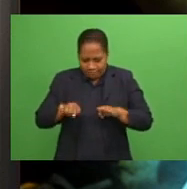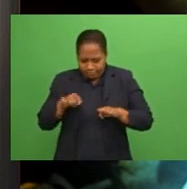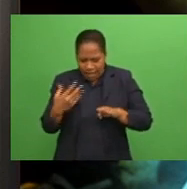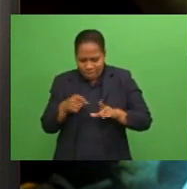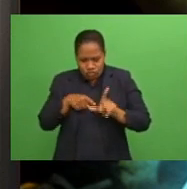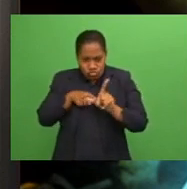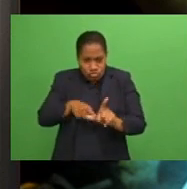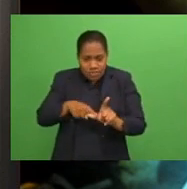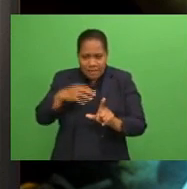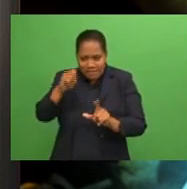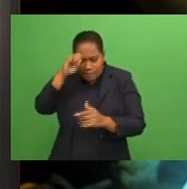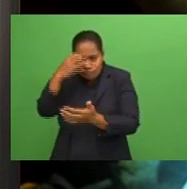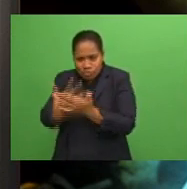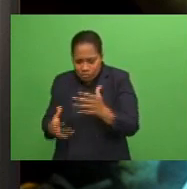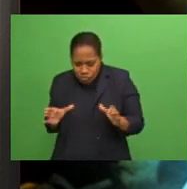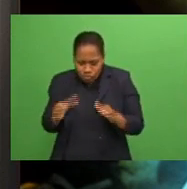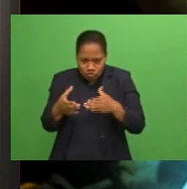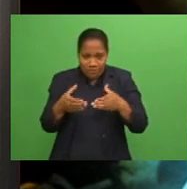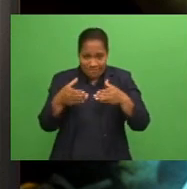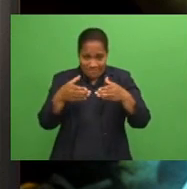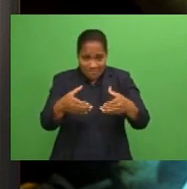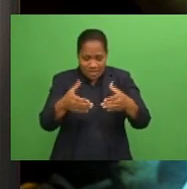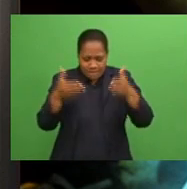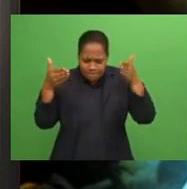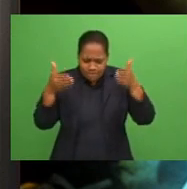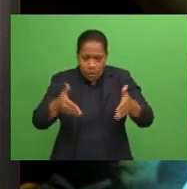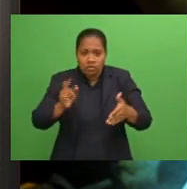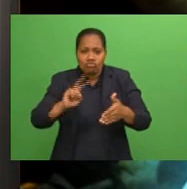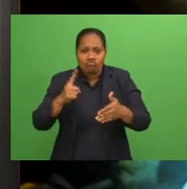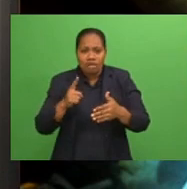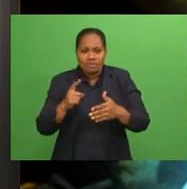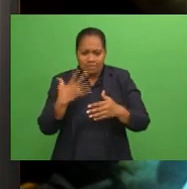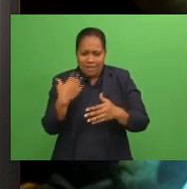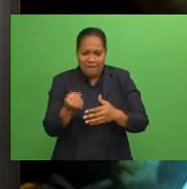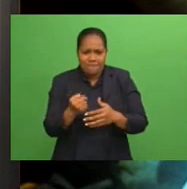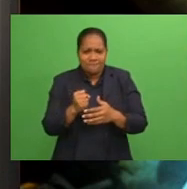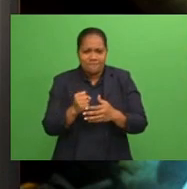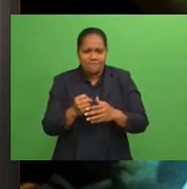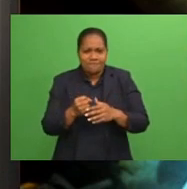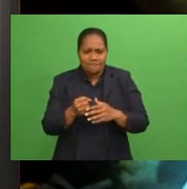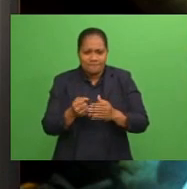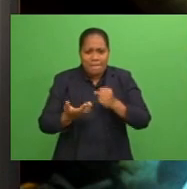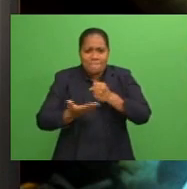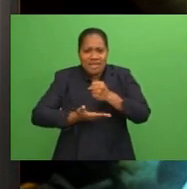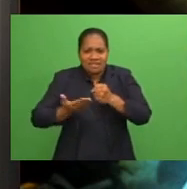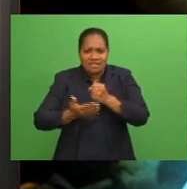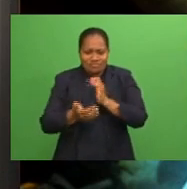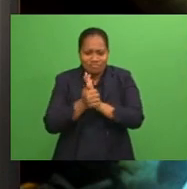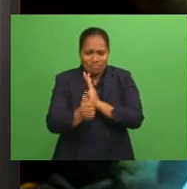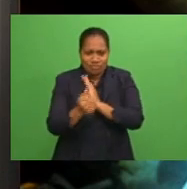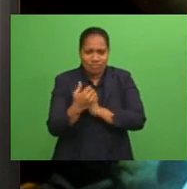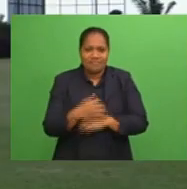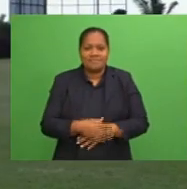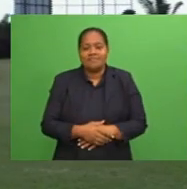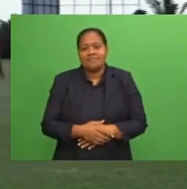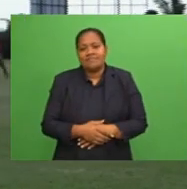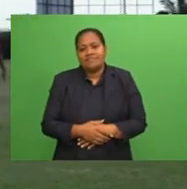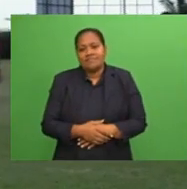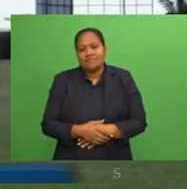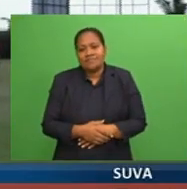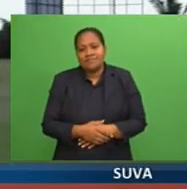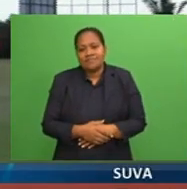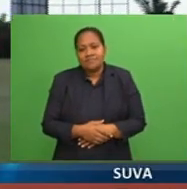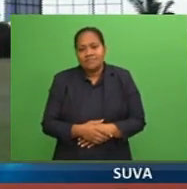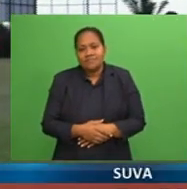experience and are currently focused on mastering the basics before the new season kicks off. Tale Materkula reports.